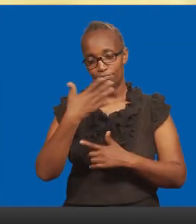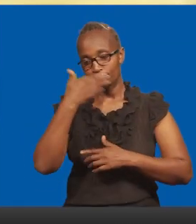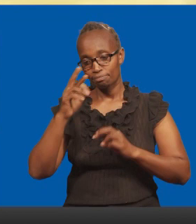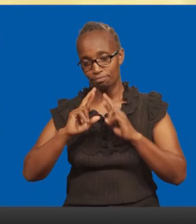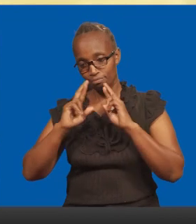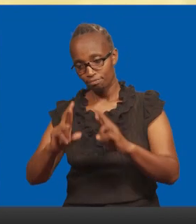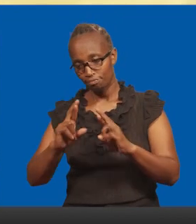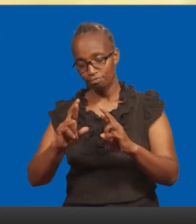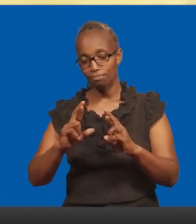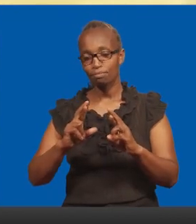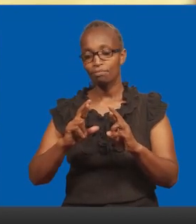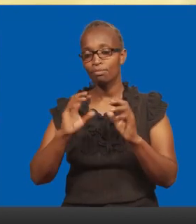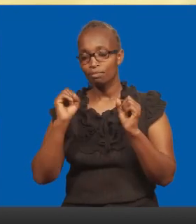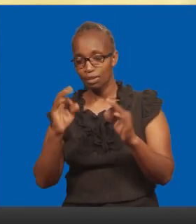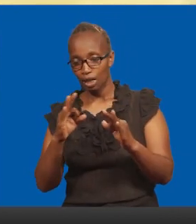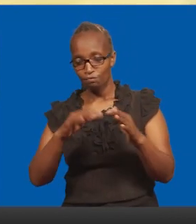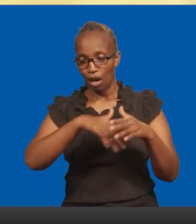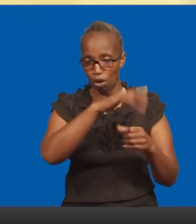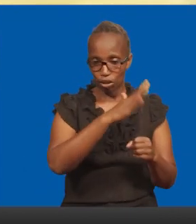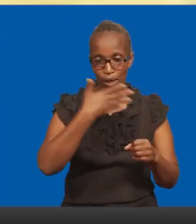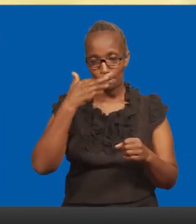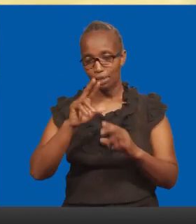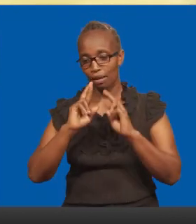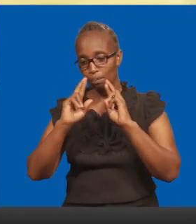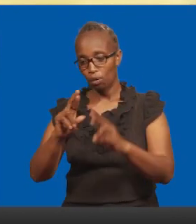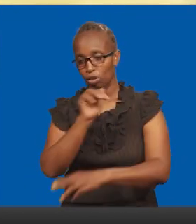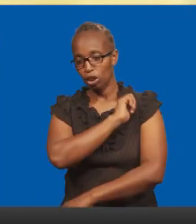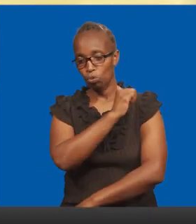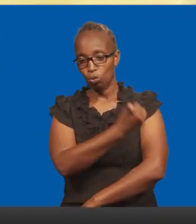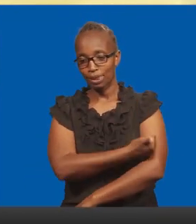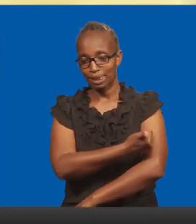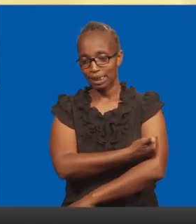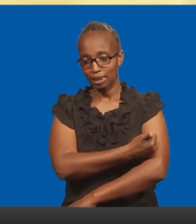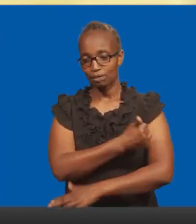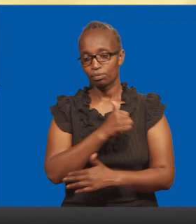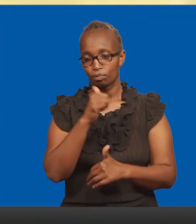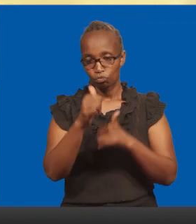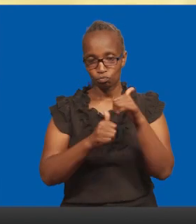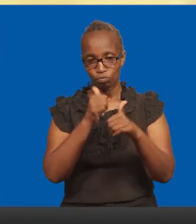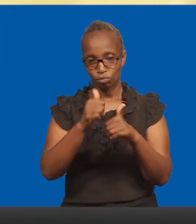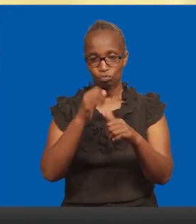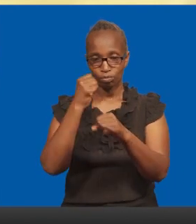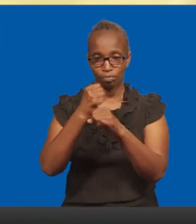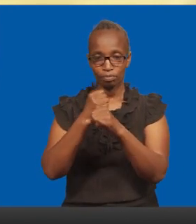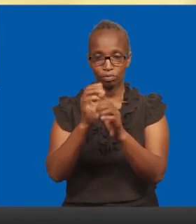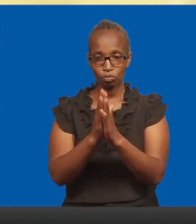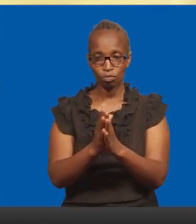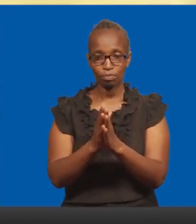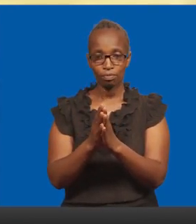authority. While in school, report to the management of the school. Outside here, report to the authorities that are